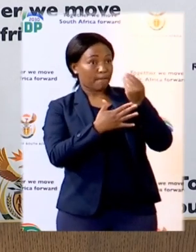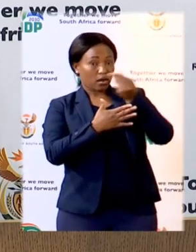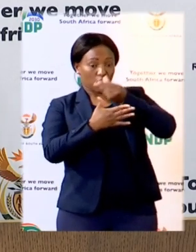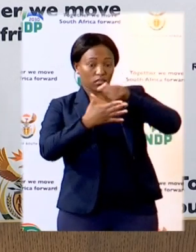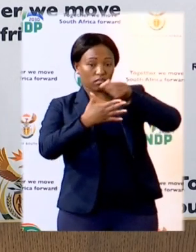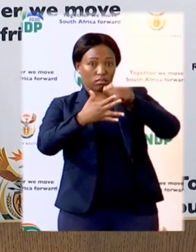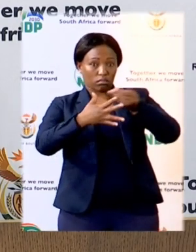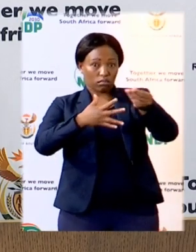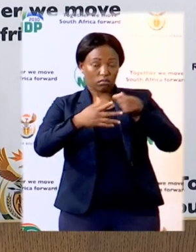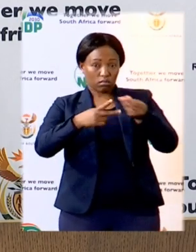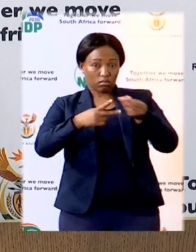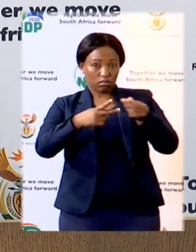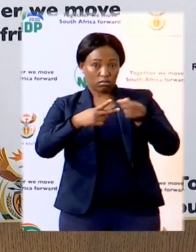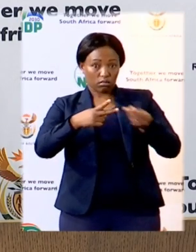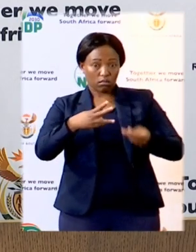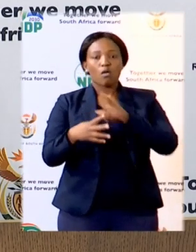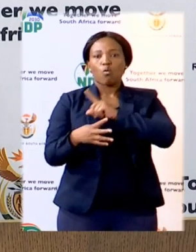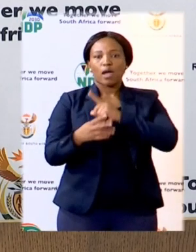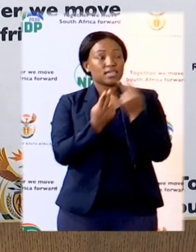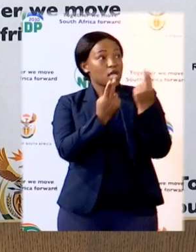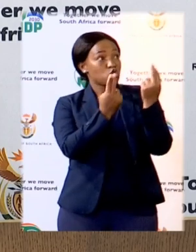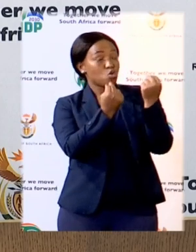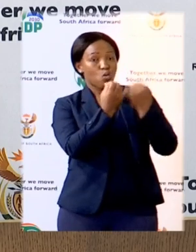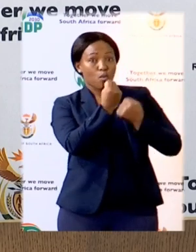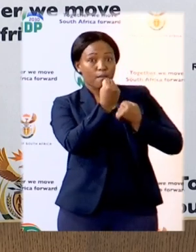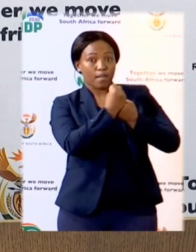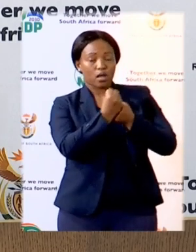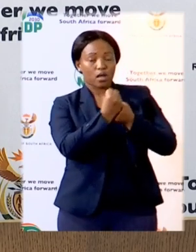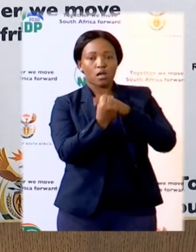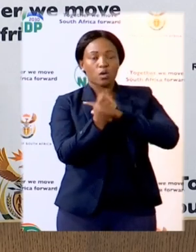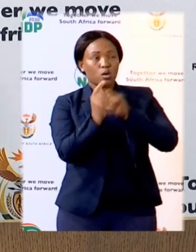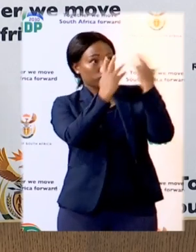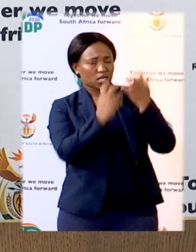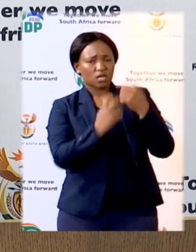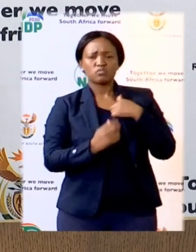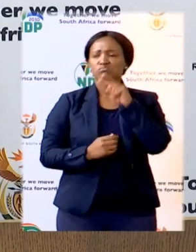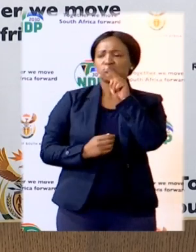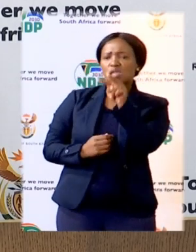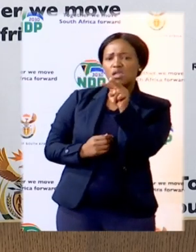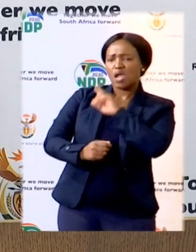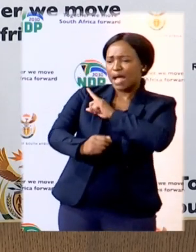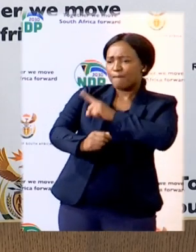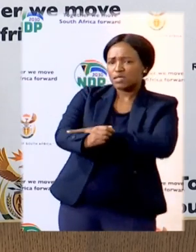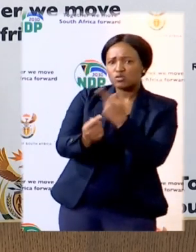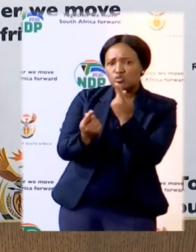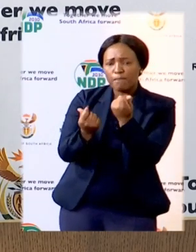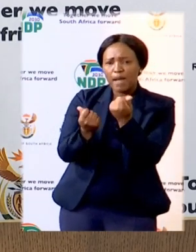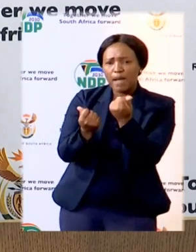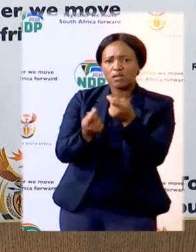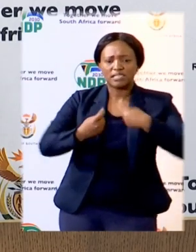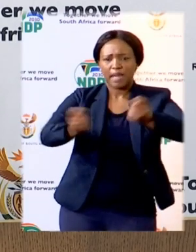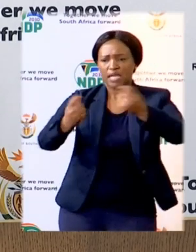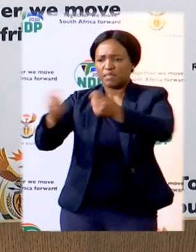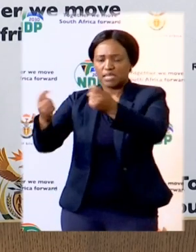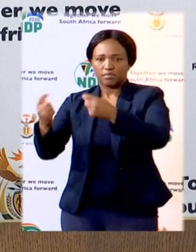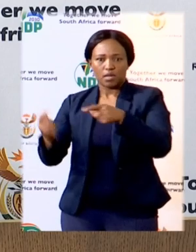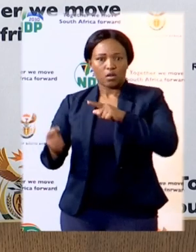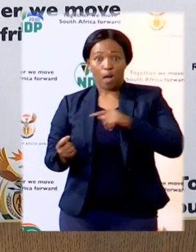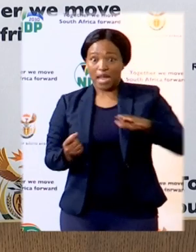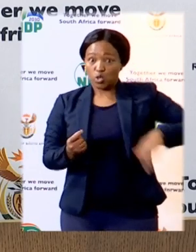even allocation of new relief fund, because Treasury, what they look for is your capacity to spend. So because we've not